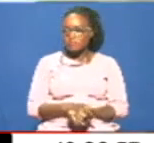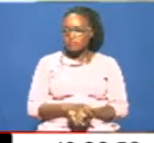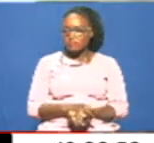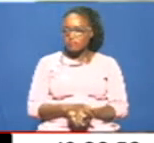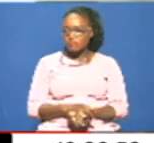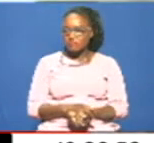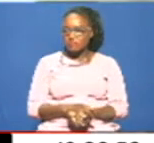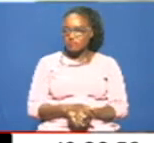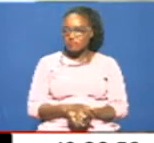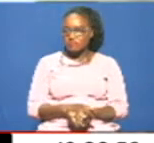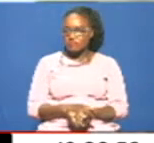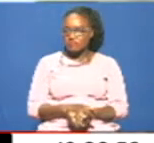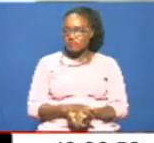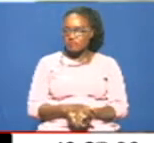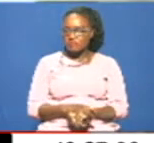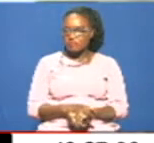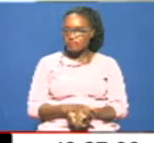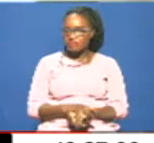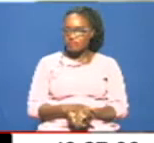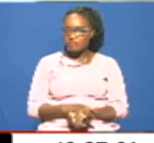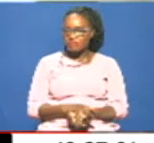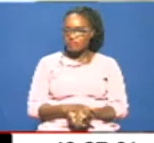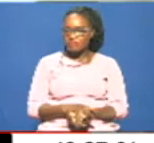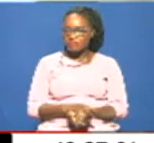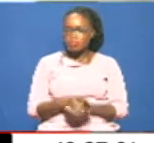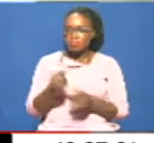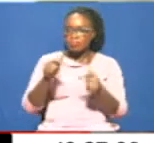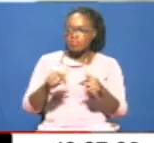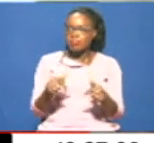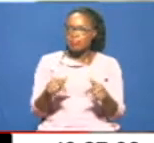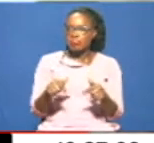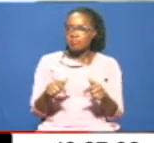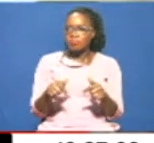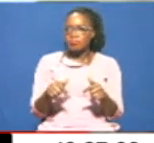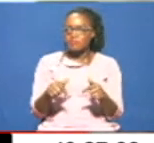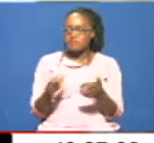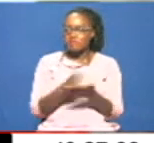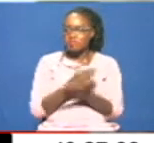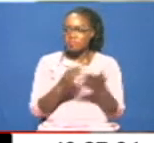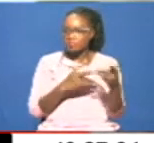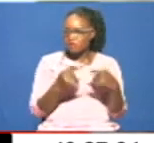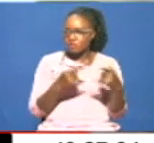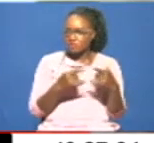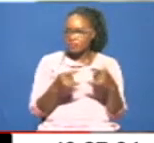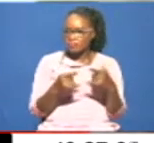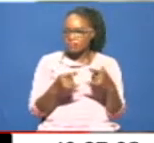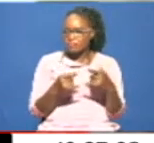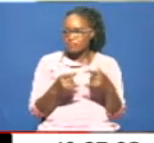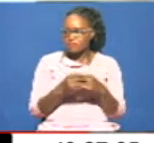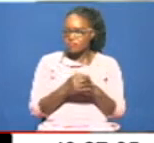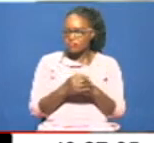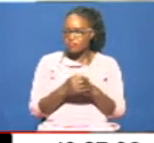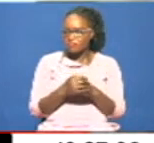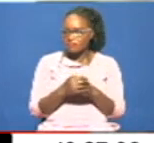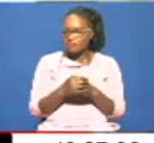the question of innovation. Hmm. Today, the sector is struggling with, you mean